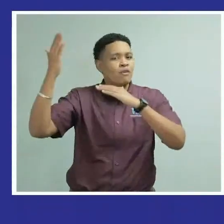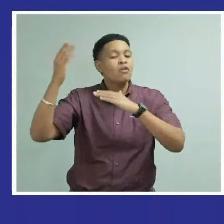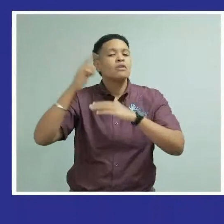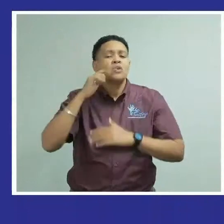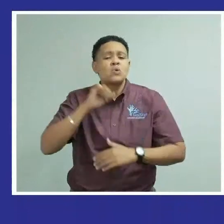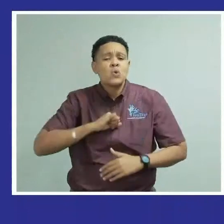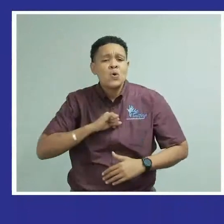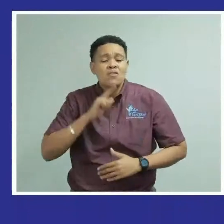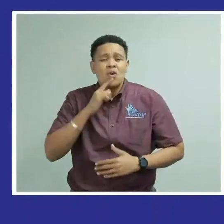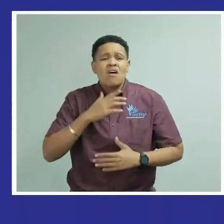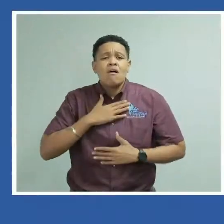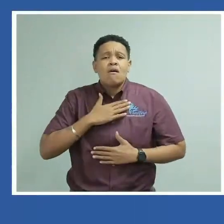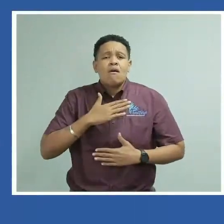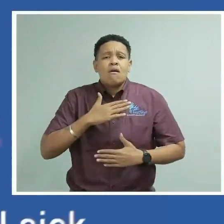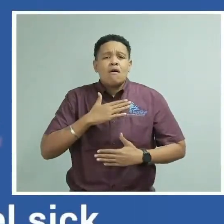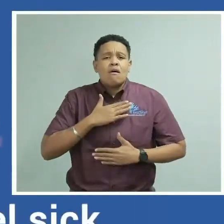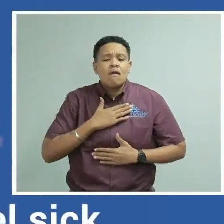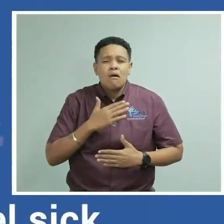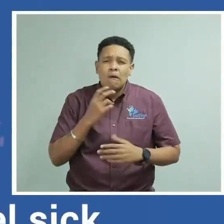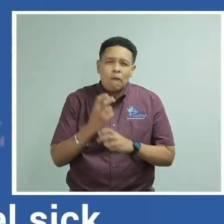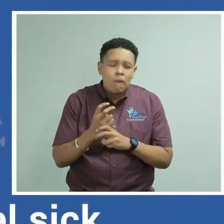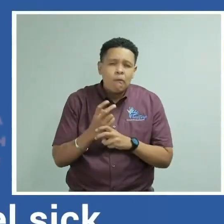or a hard time breathing.